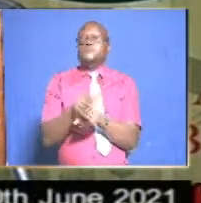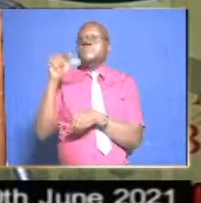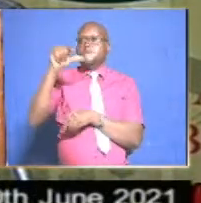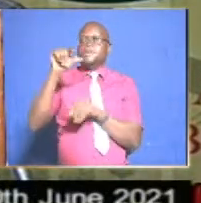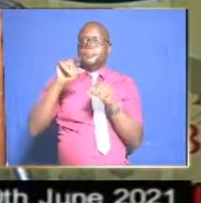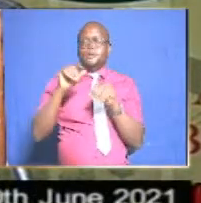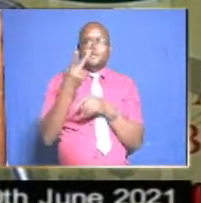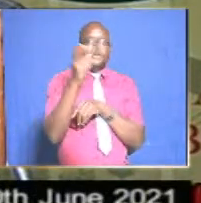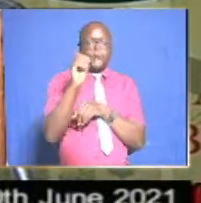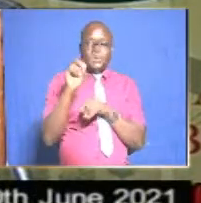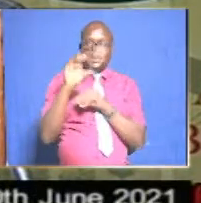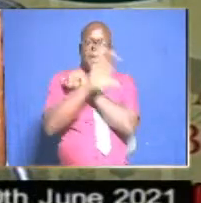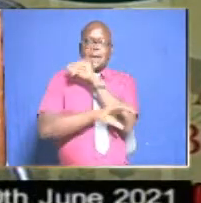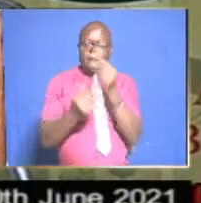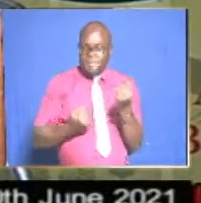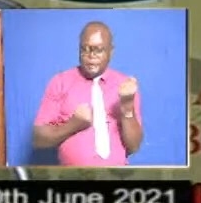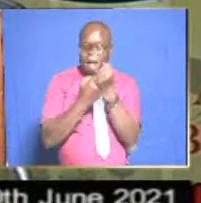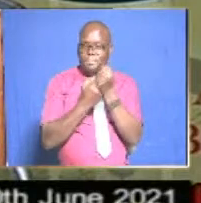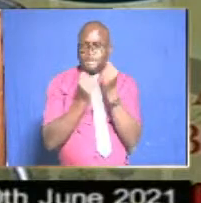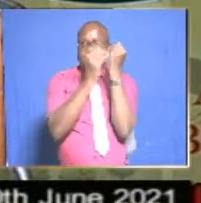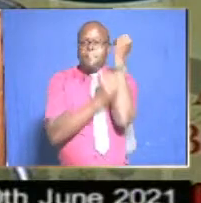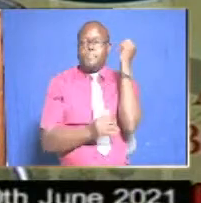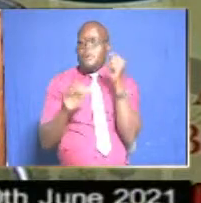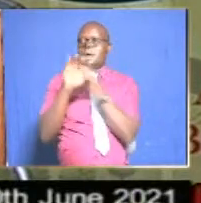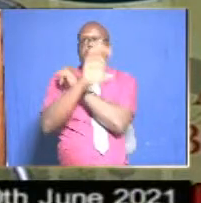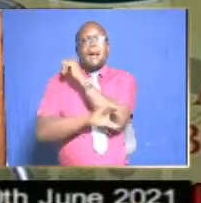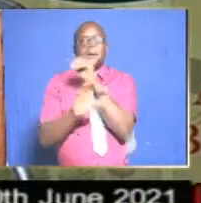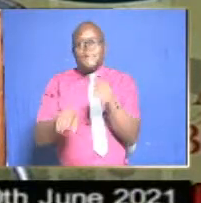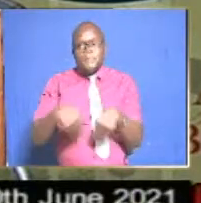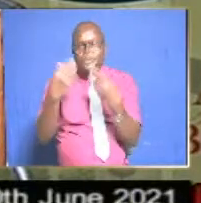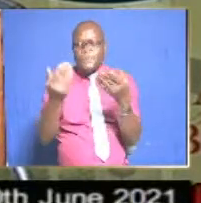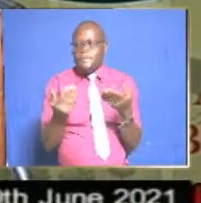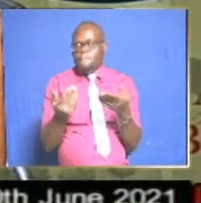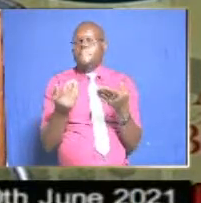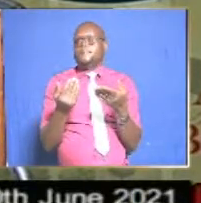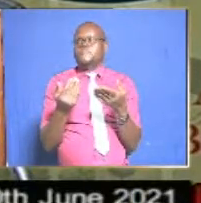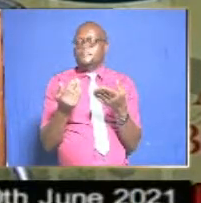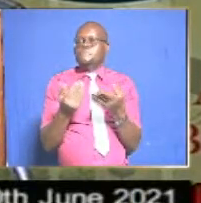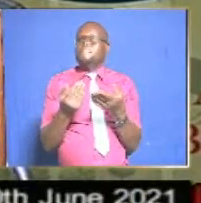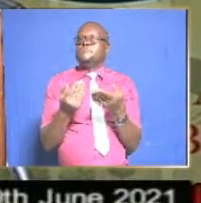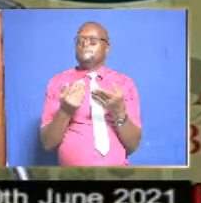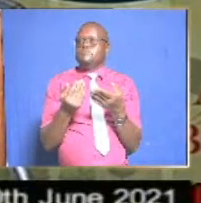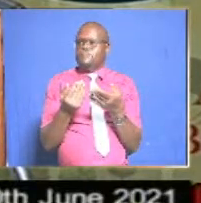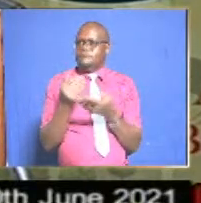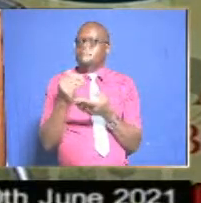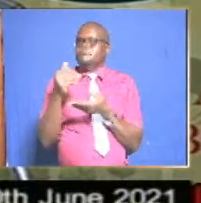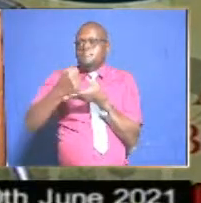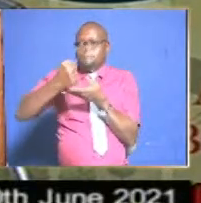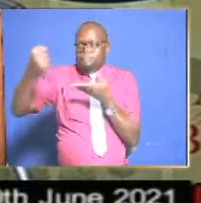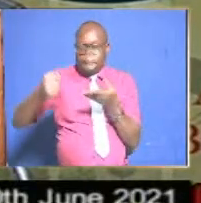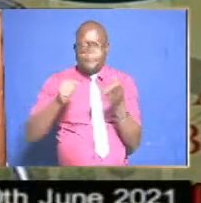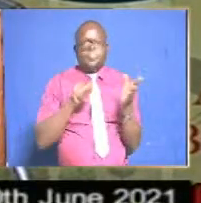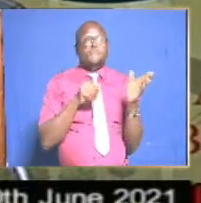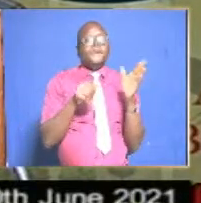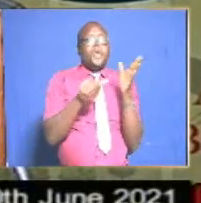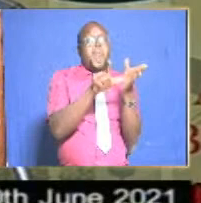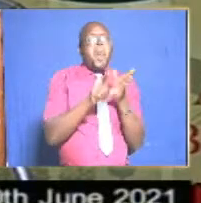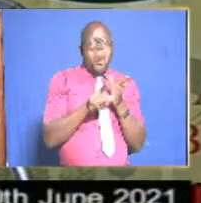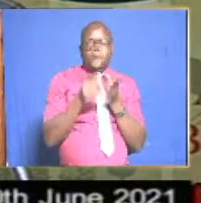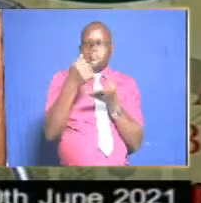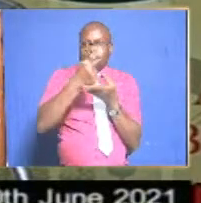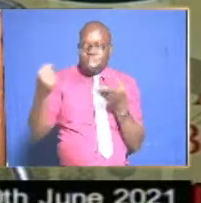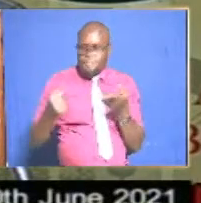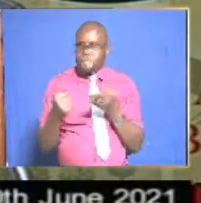countries extended support to developing countries by offering debt service suspension under the G20 Debt Service Suspension Initiative